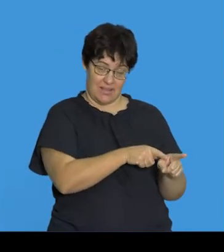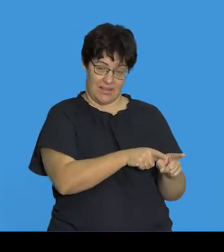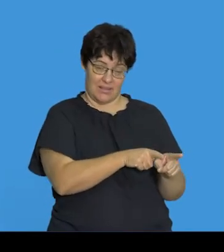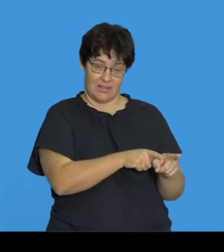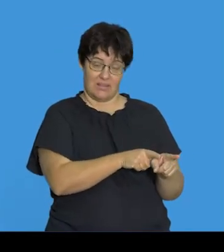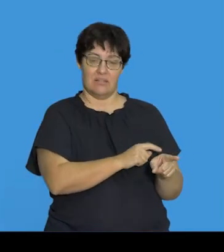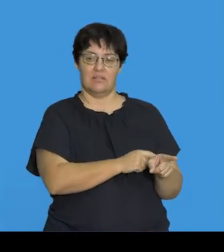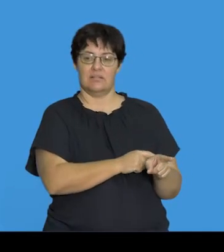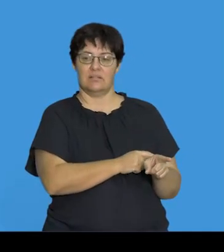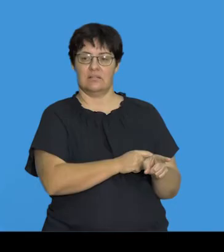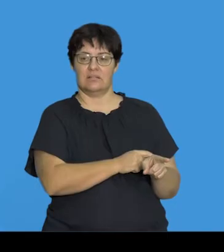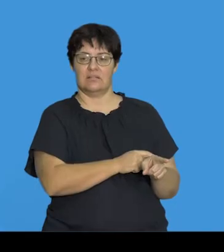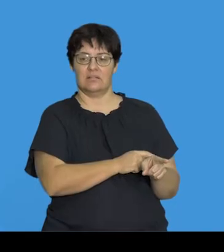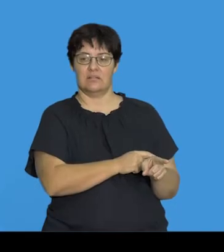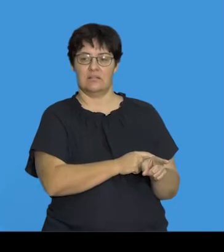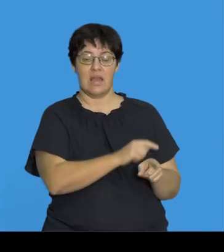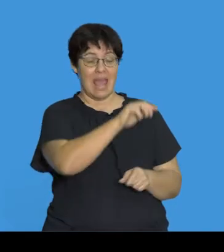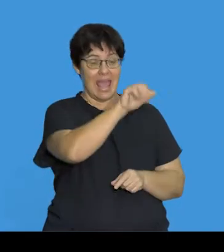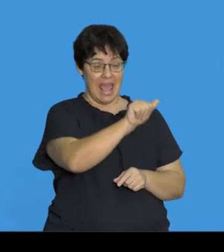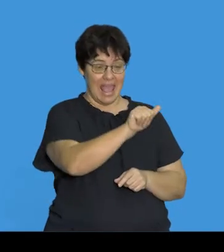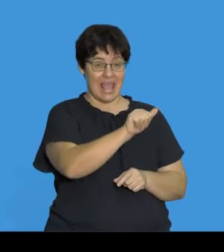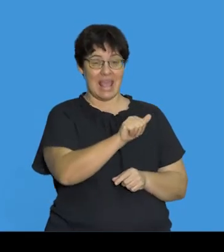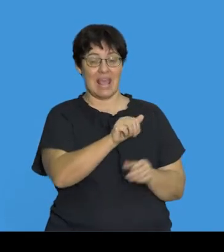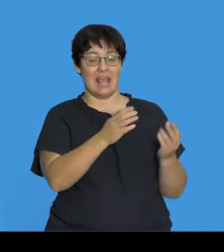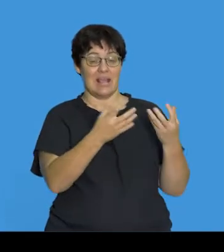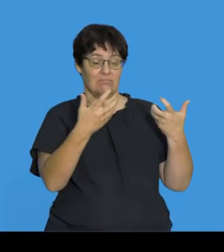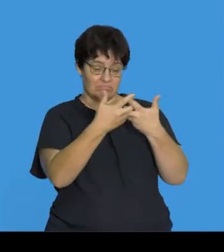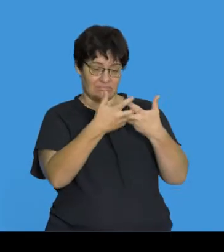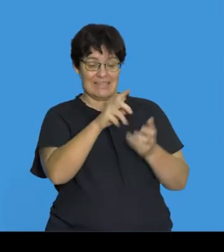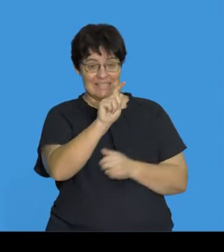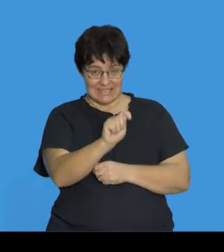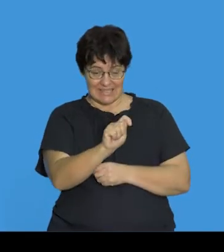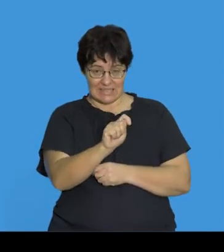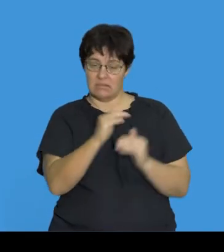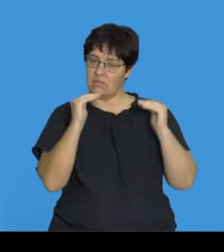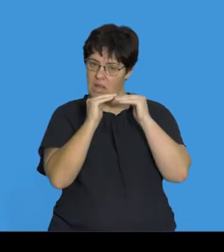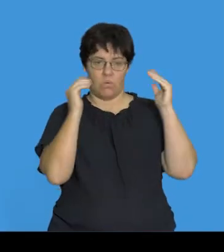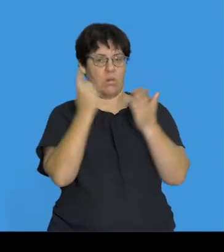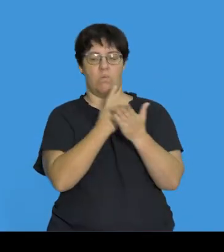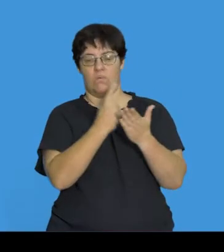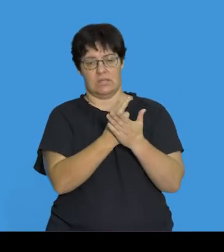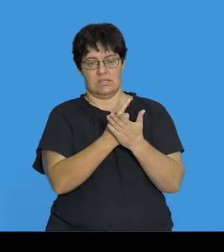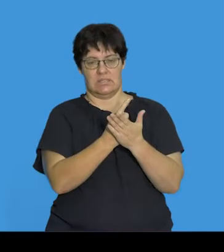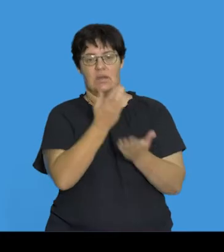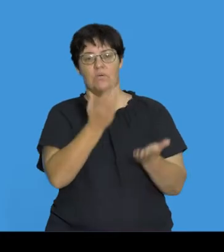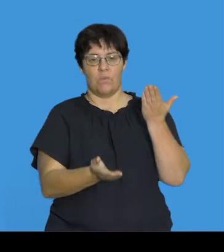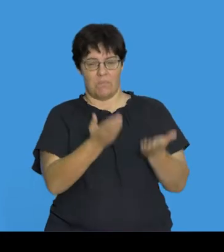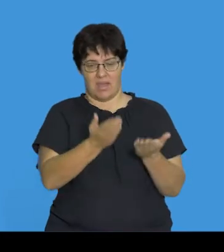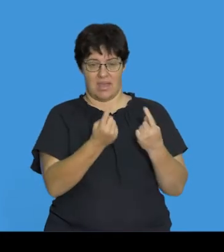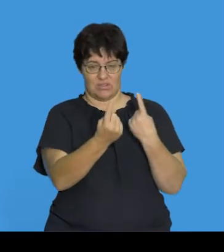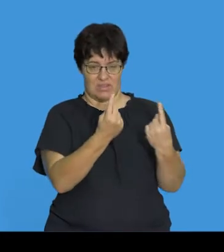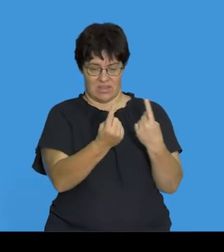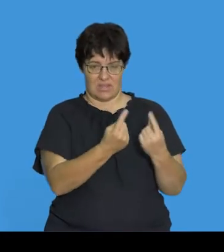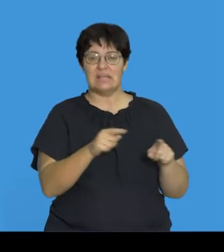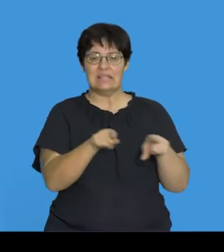DNA molecule, that the amount of adenine and thymine are always equal in